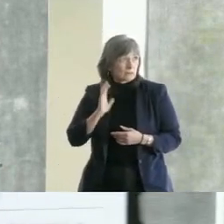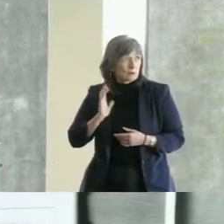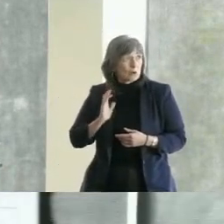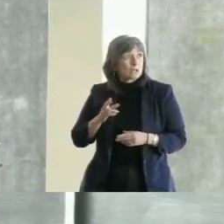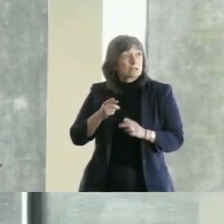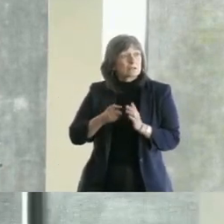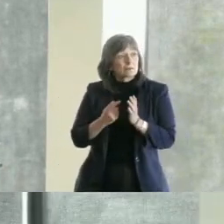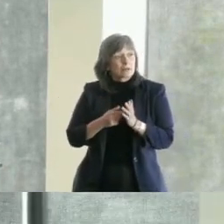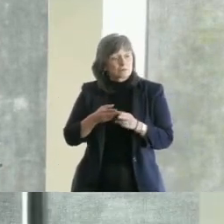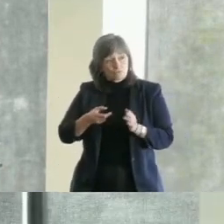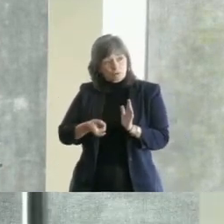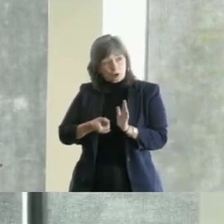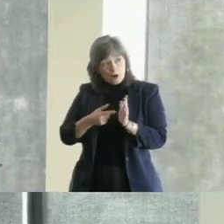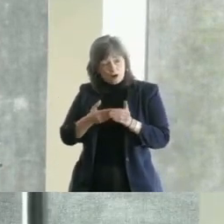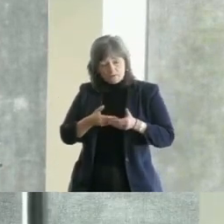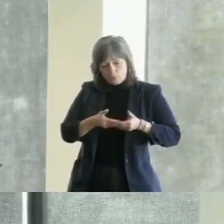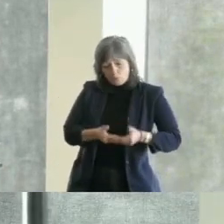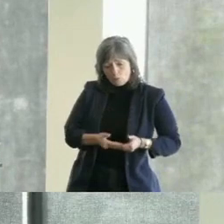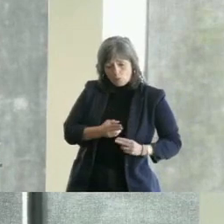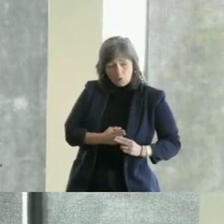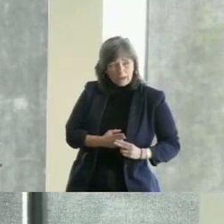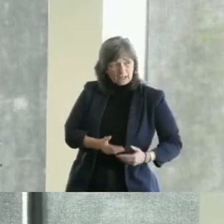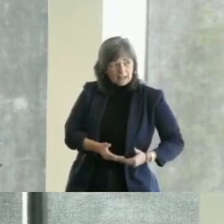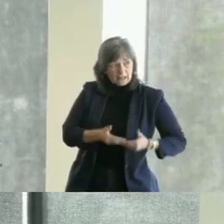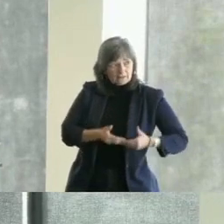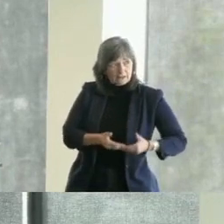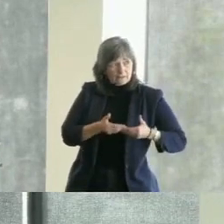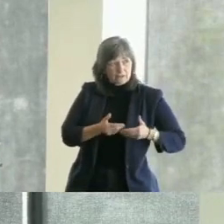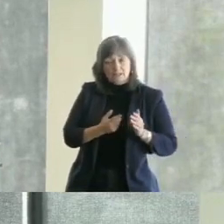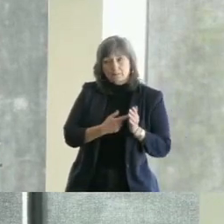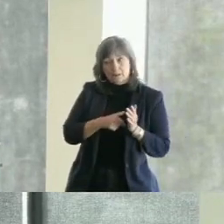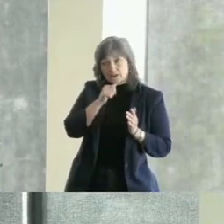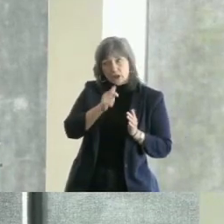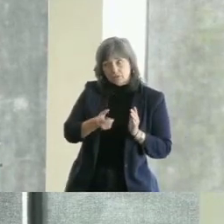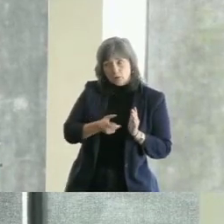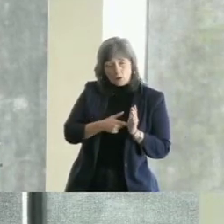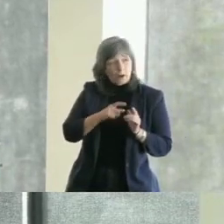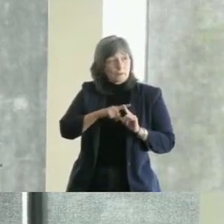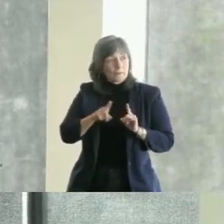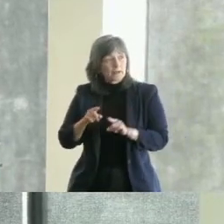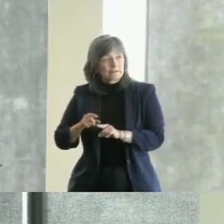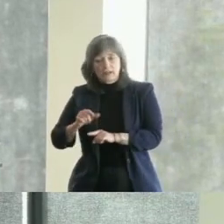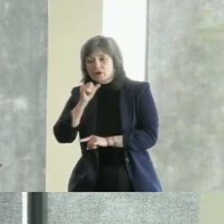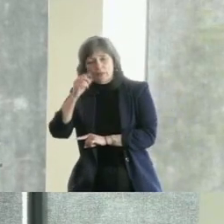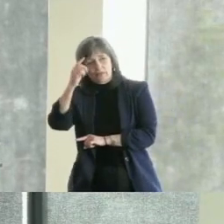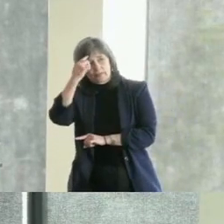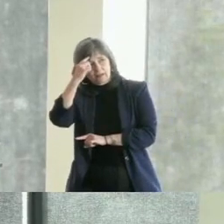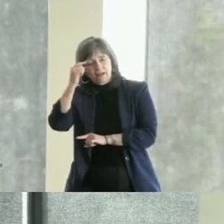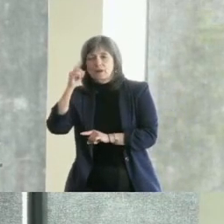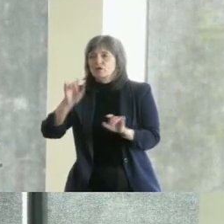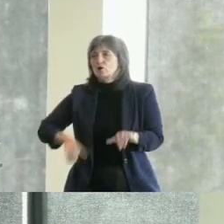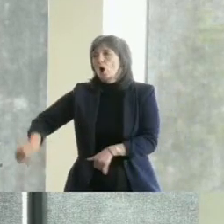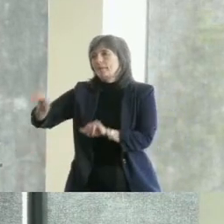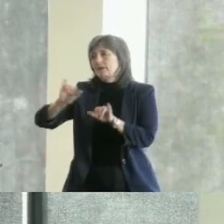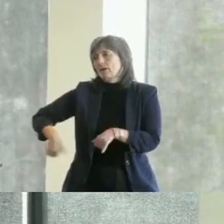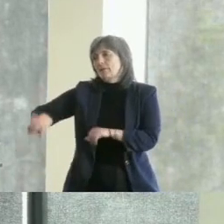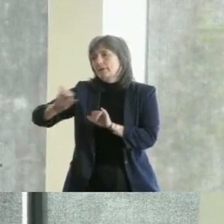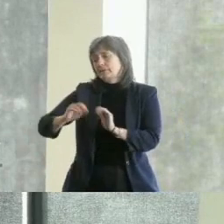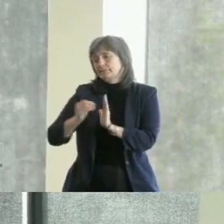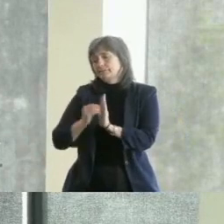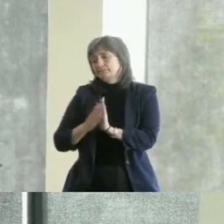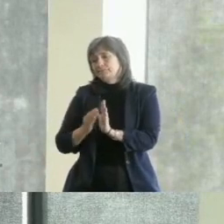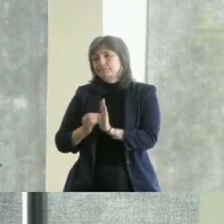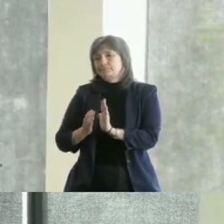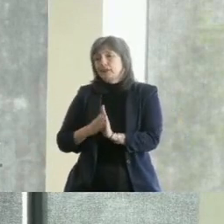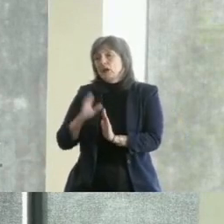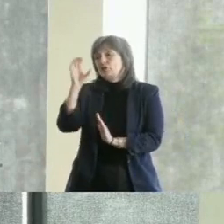weight capacity is not really necessary. It's not bona fide to the job, but maybe they didn't think of it because it's so common that you might, you can